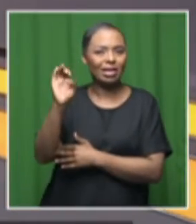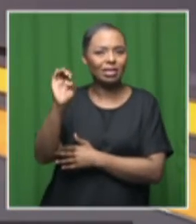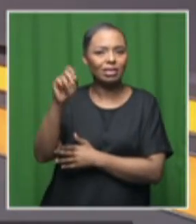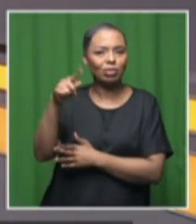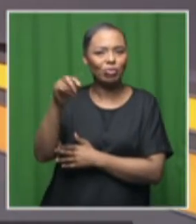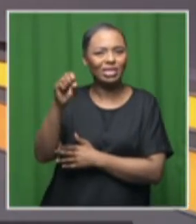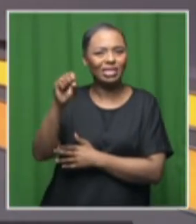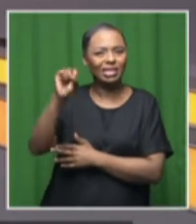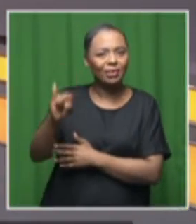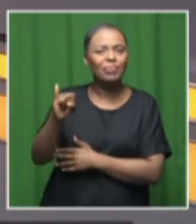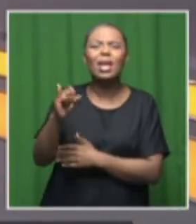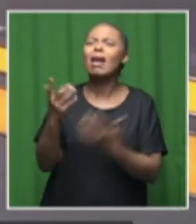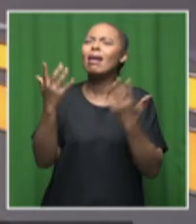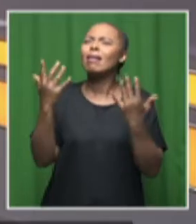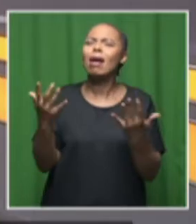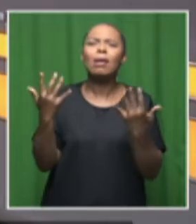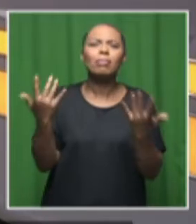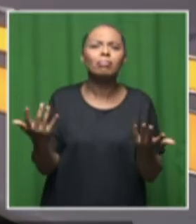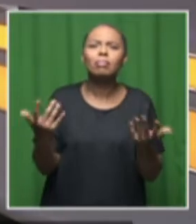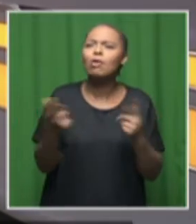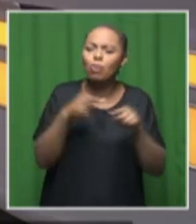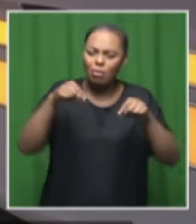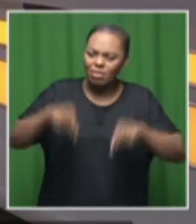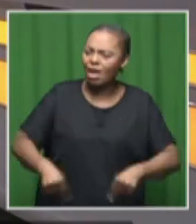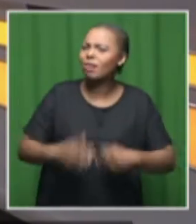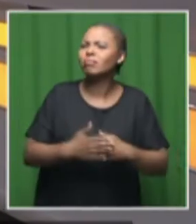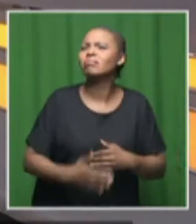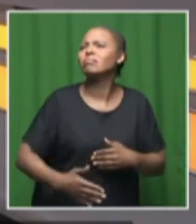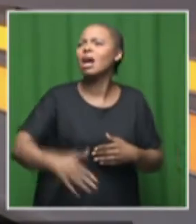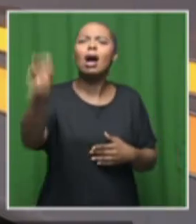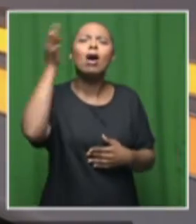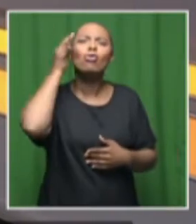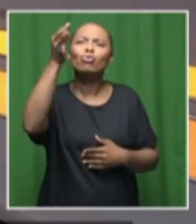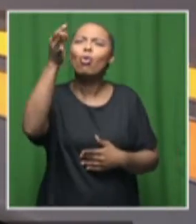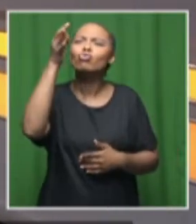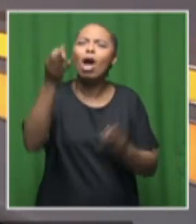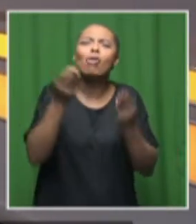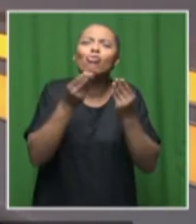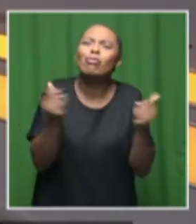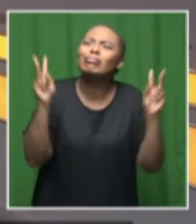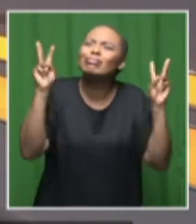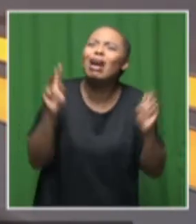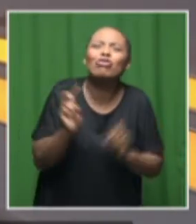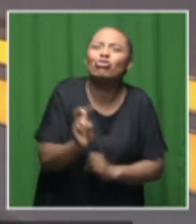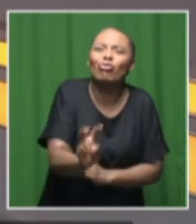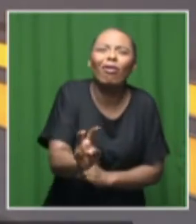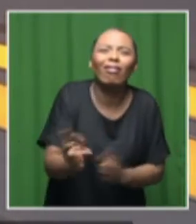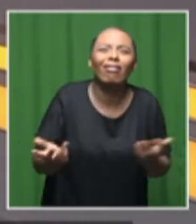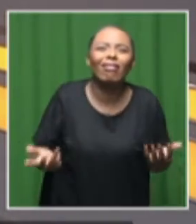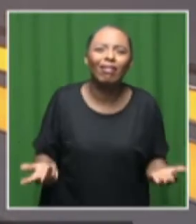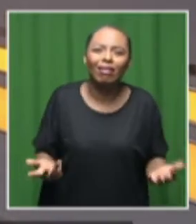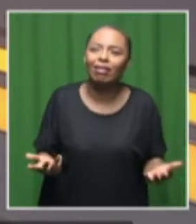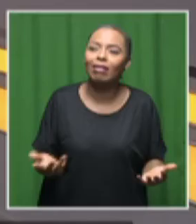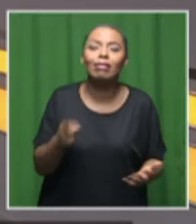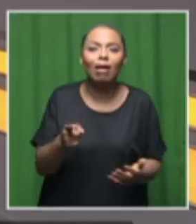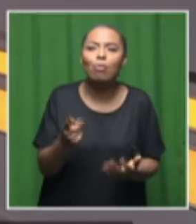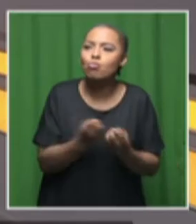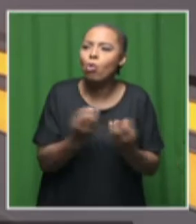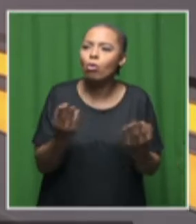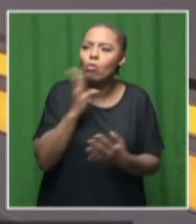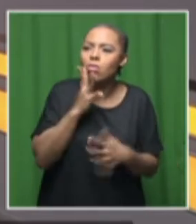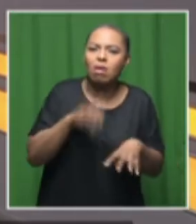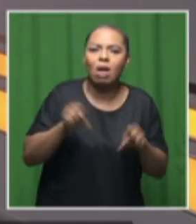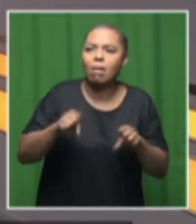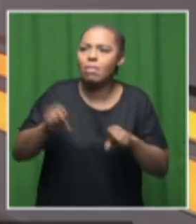to from here? Do we have the resources to actually deal with the infrastructure backlog and, of course,